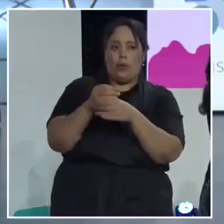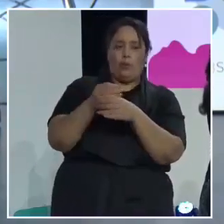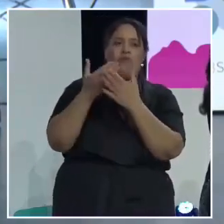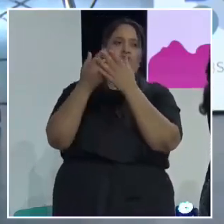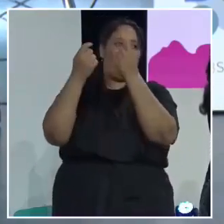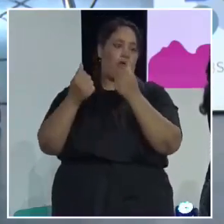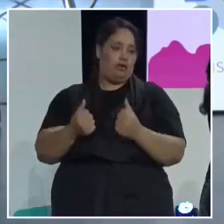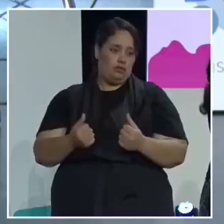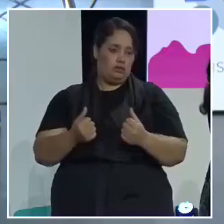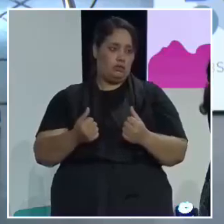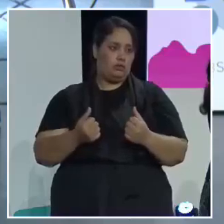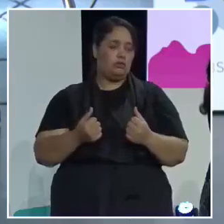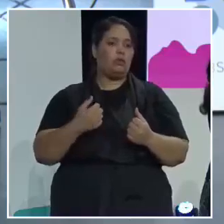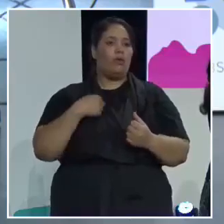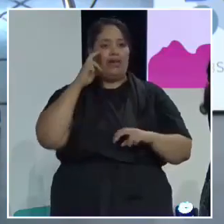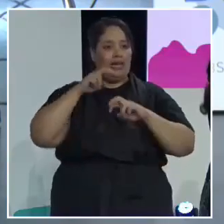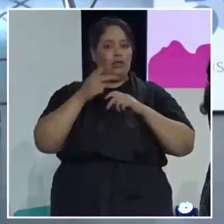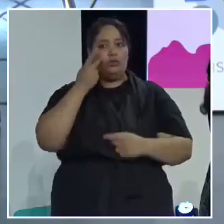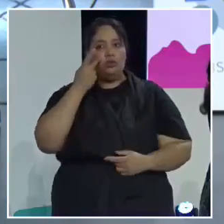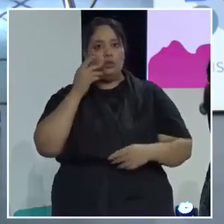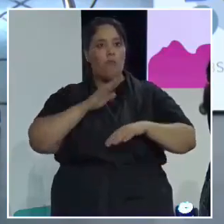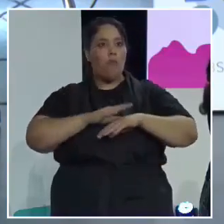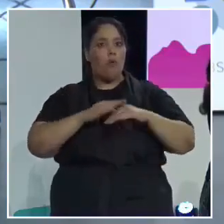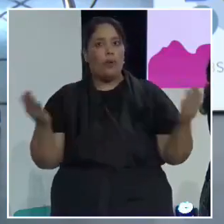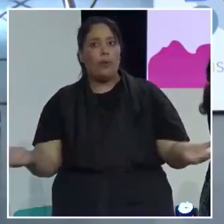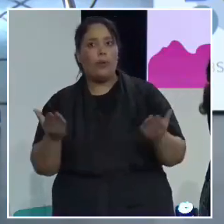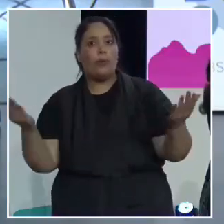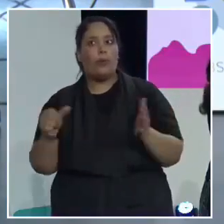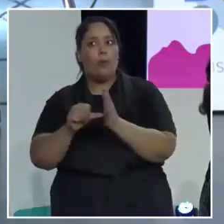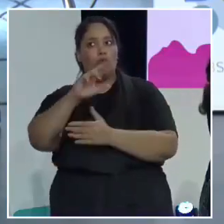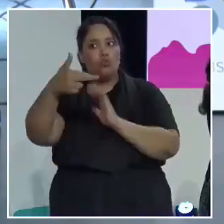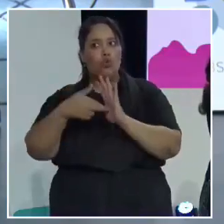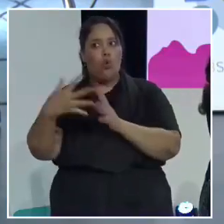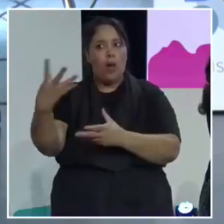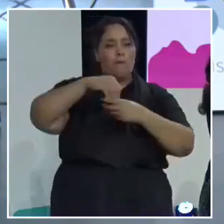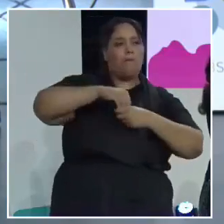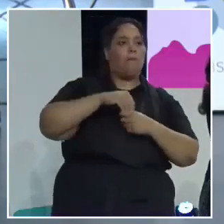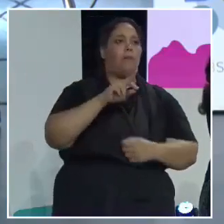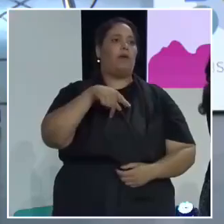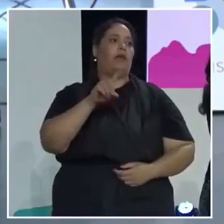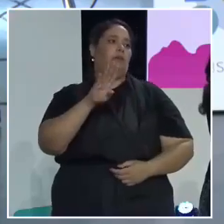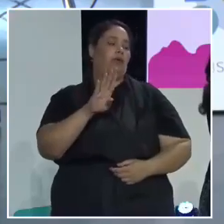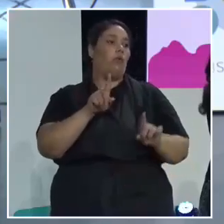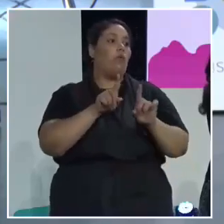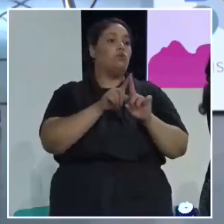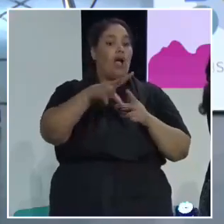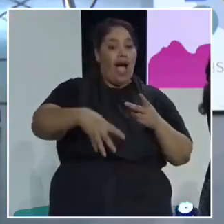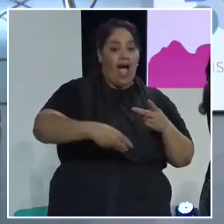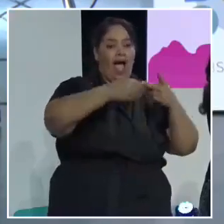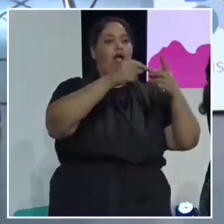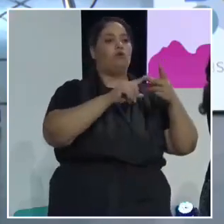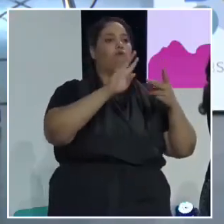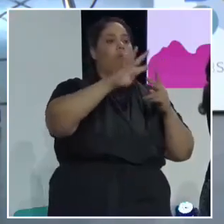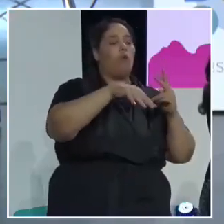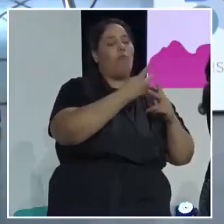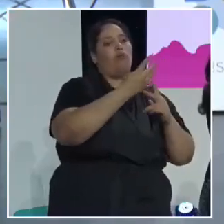Still, definitely, we need to see that the more prominent role by the public development banks, in addition to the multilateral development